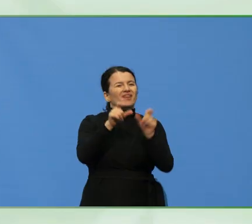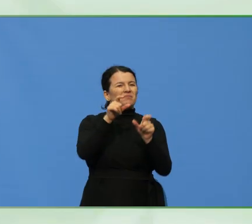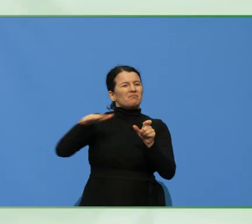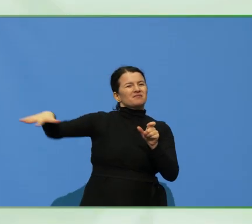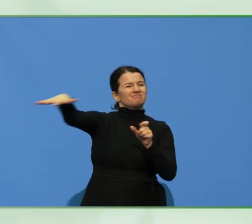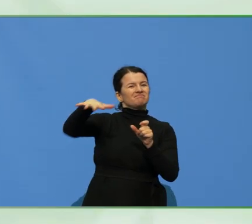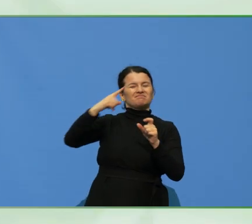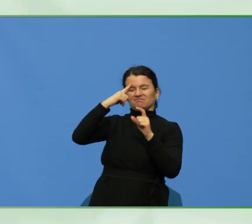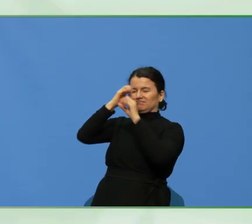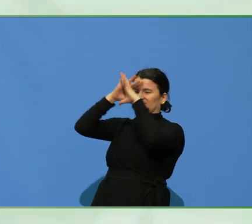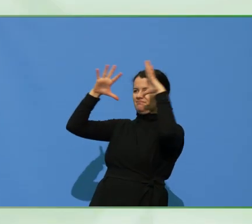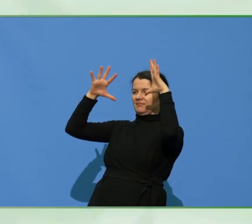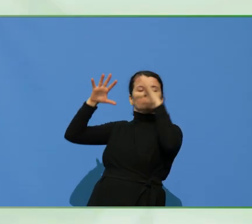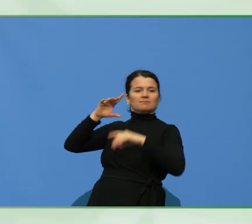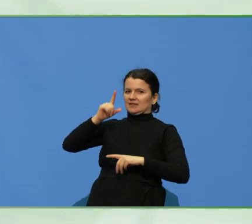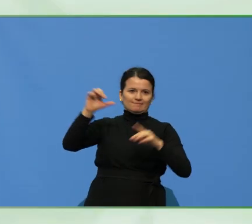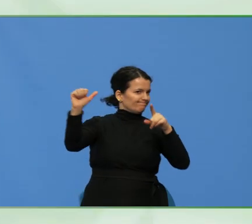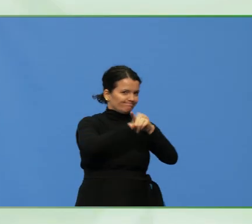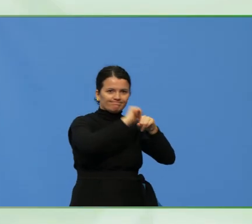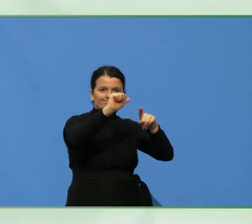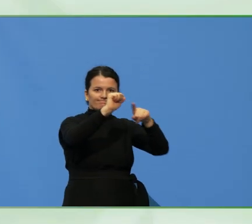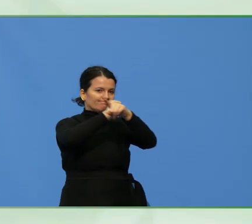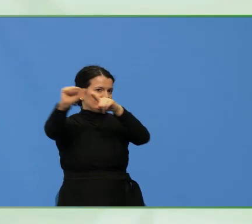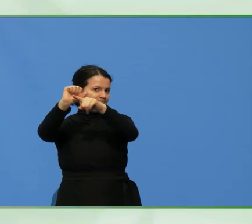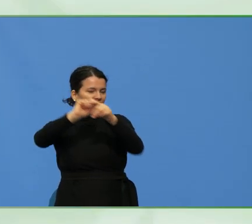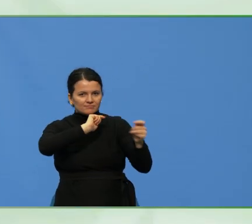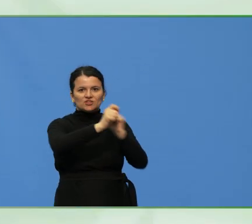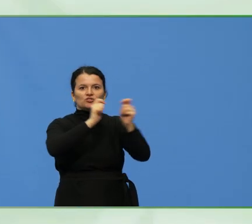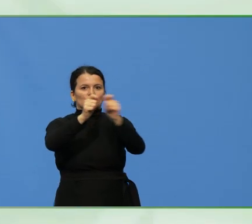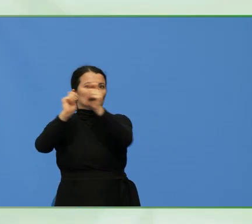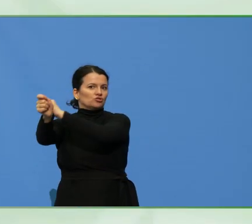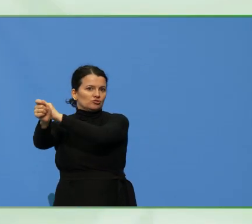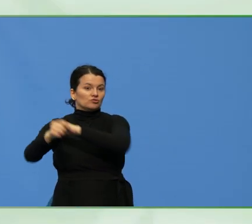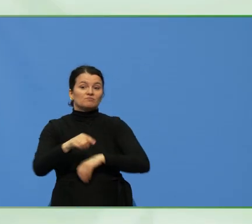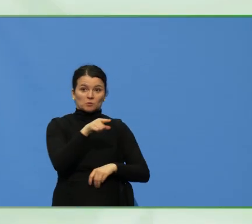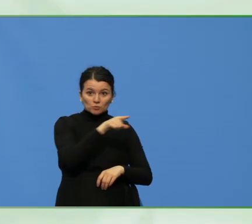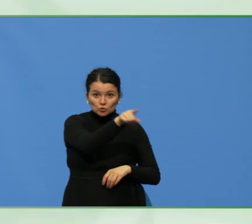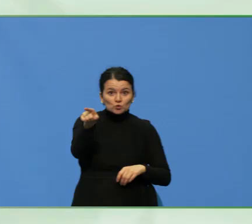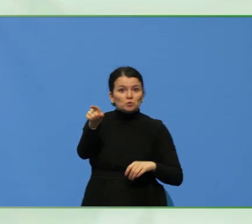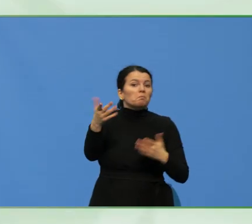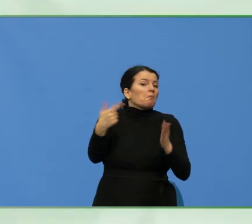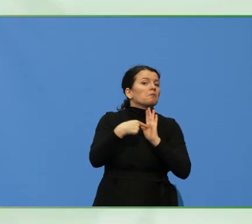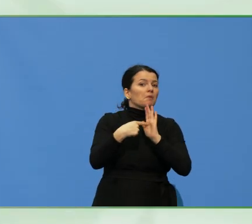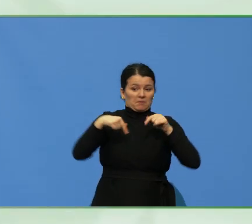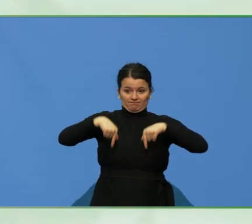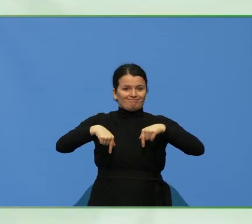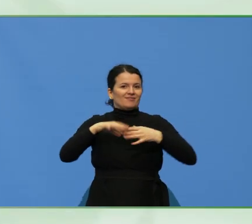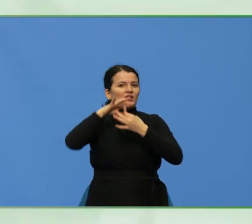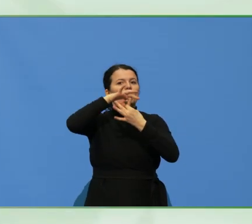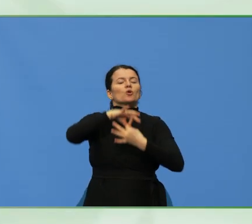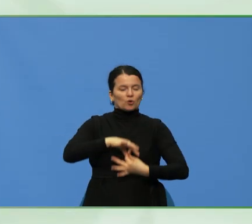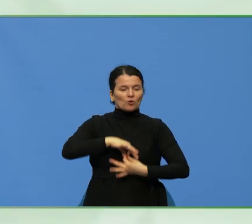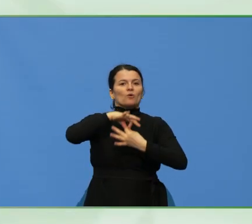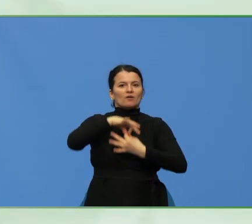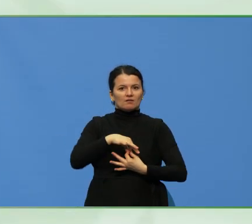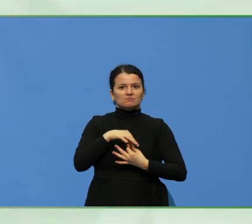organic experiences like taking a yoga class where people are becoming aware of assumptions they didn't know they had.